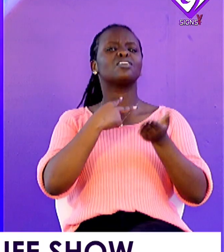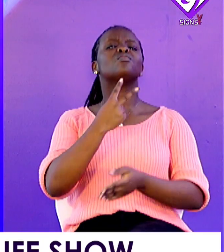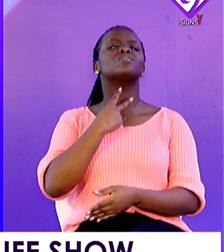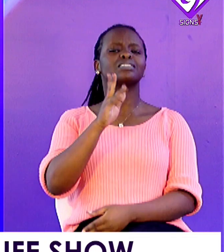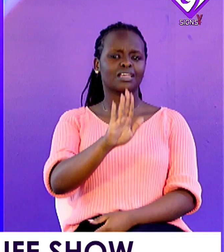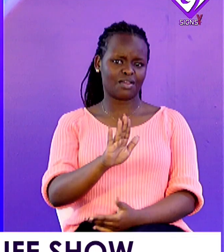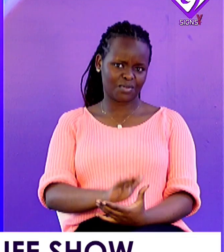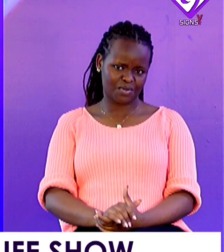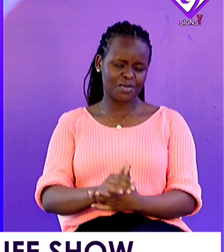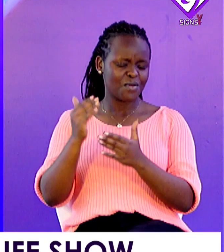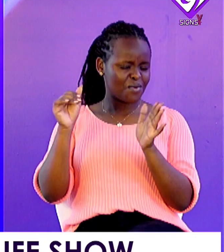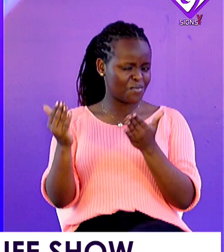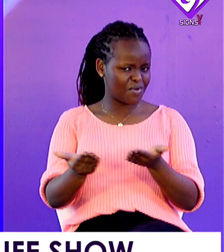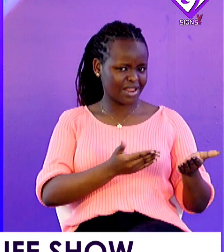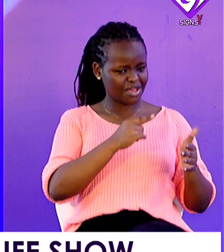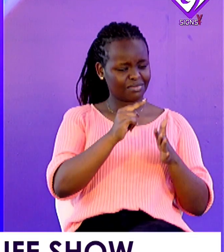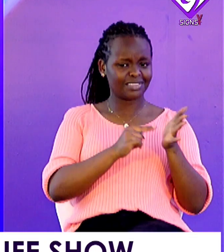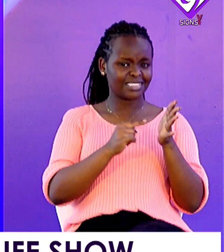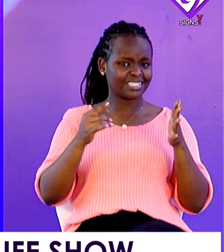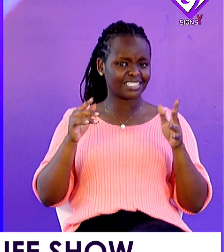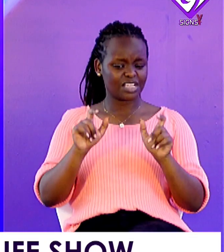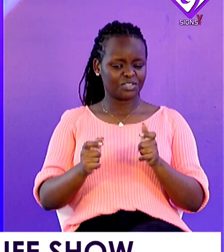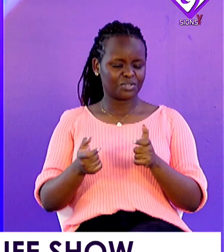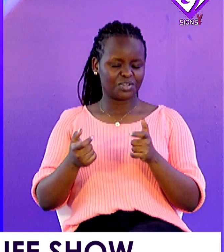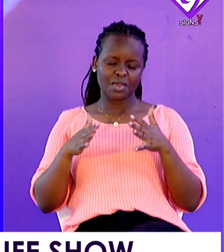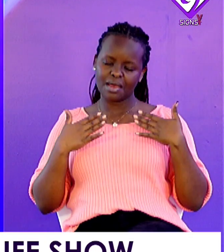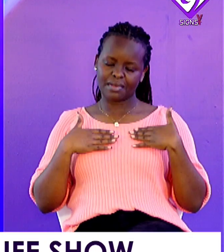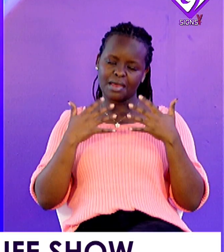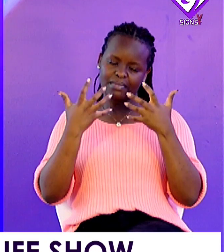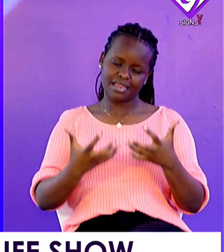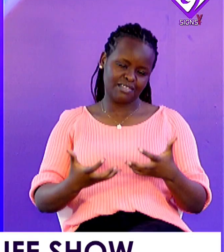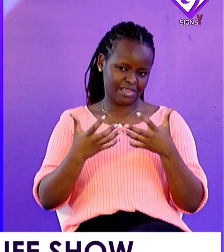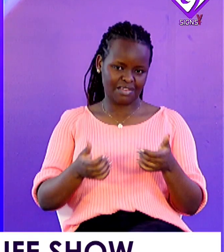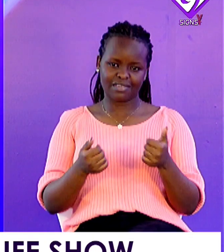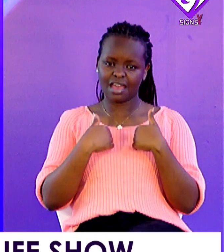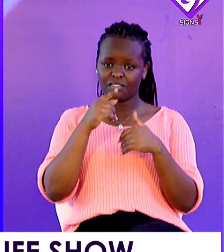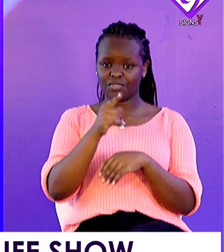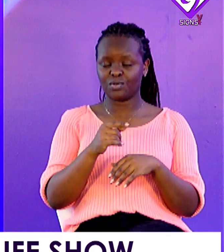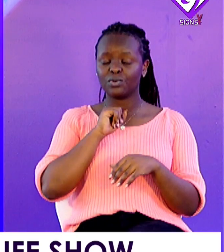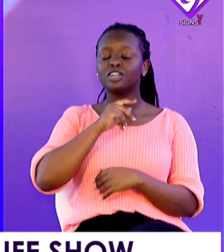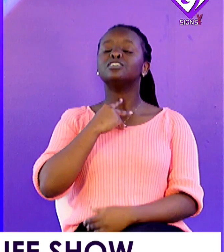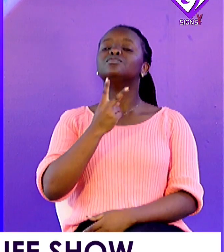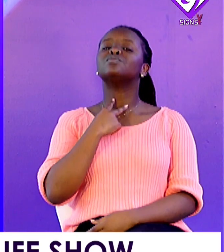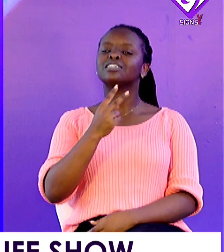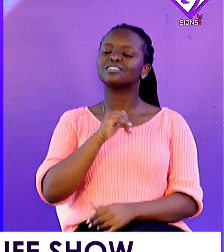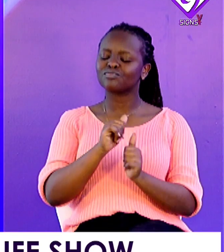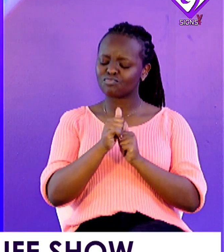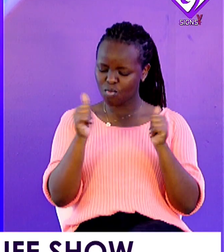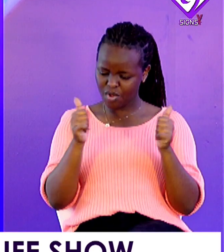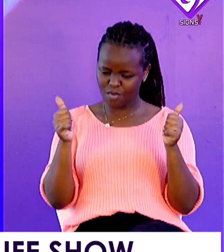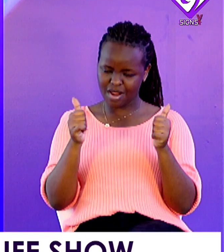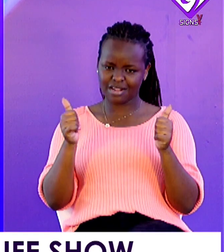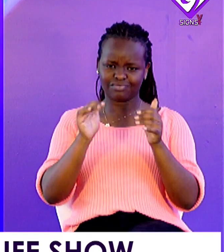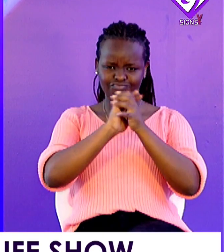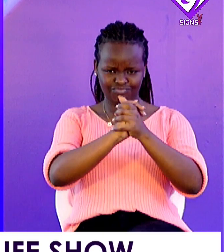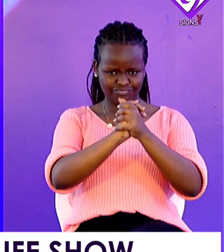Hey, karibu, hii studio inafurahi sana kuwa na wewe leo. So shout to these people. Just greet them.